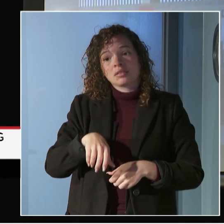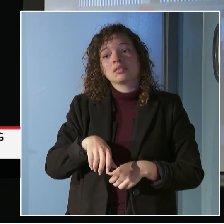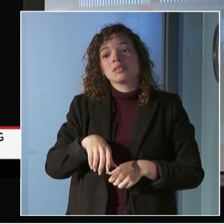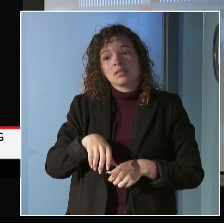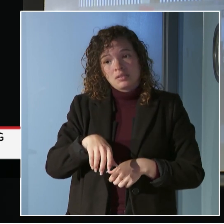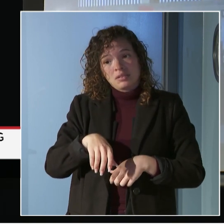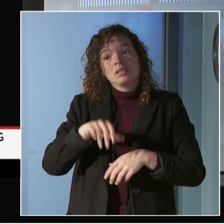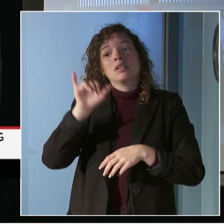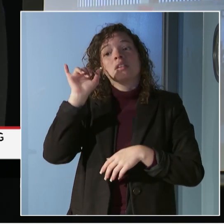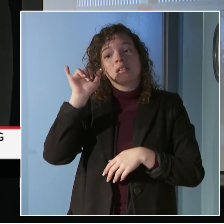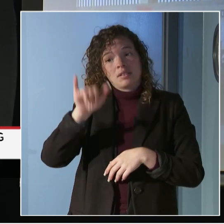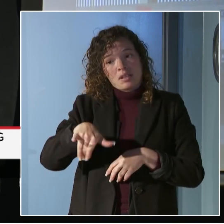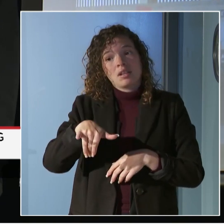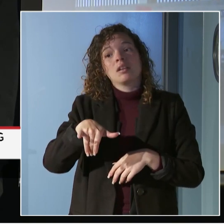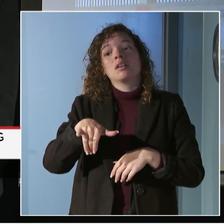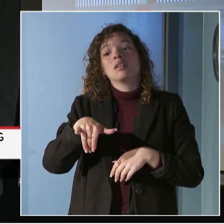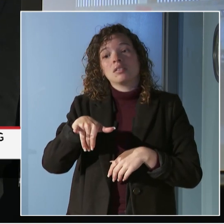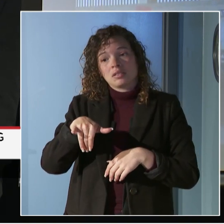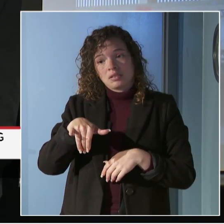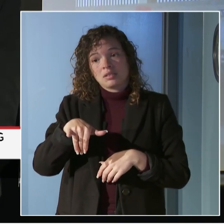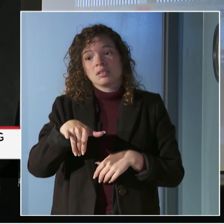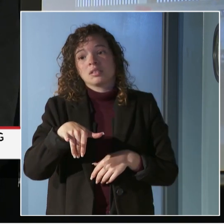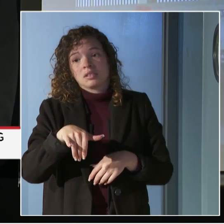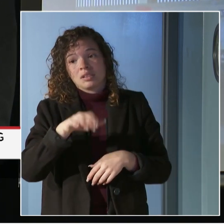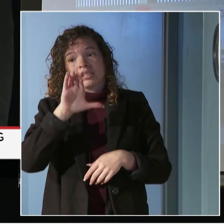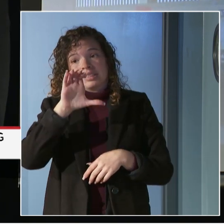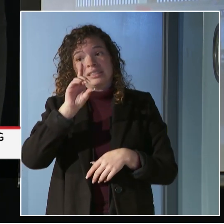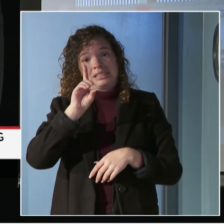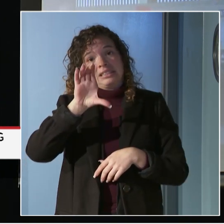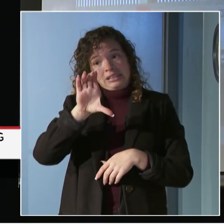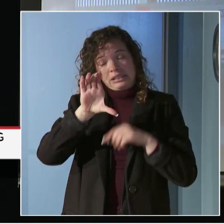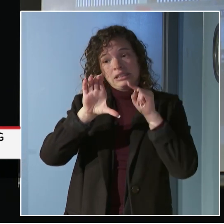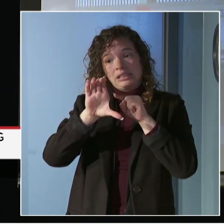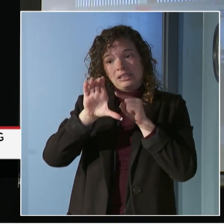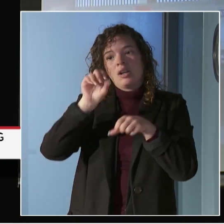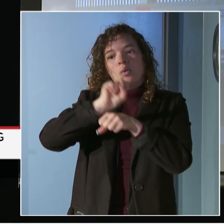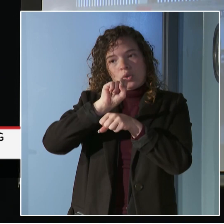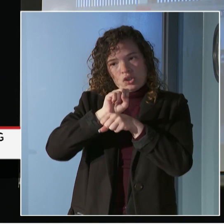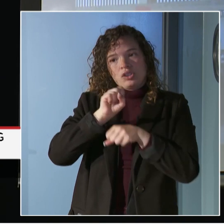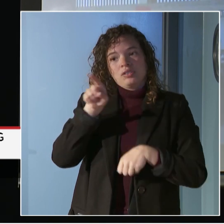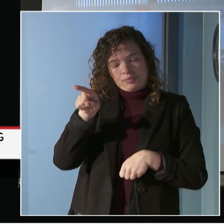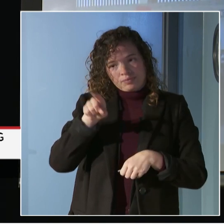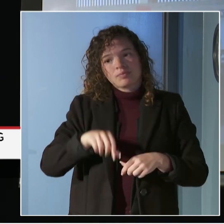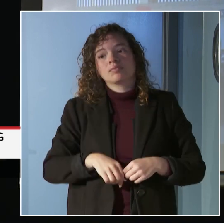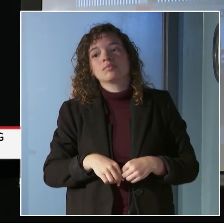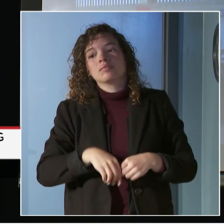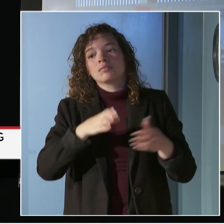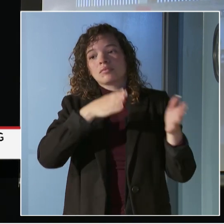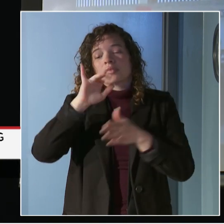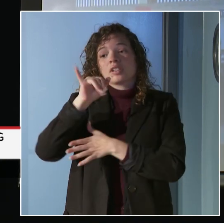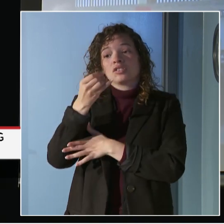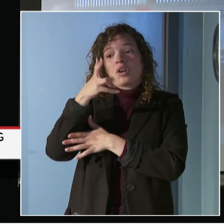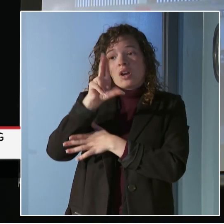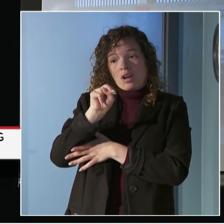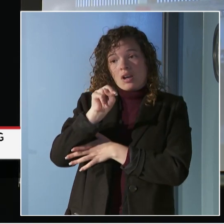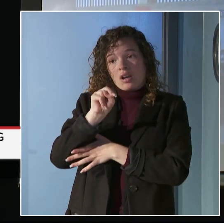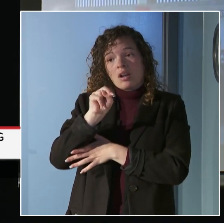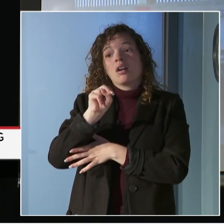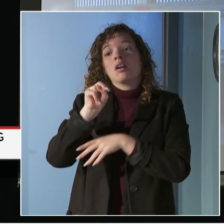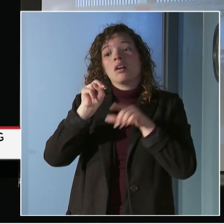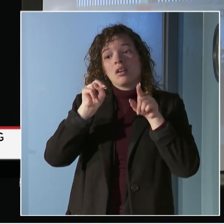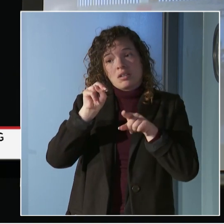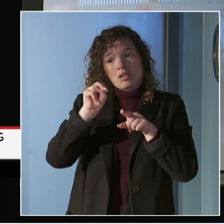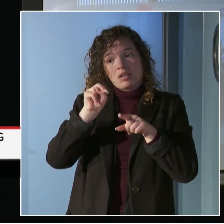She's also a doctoral fellow at Johns Hopkins University. She might even tell us a little bit about how that's going. And